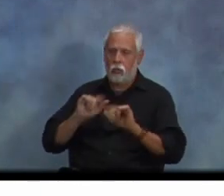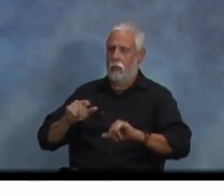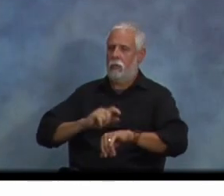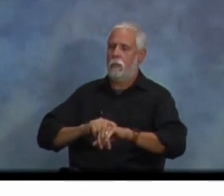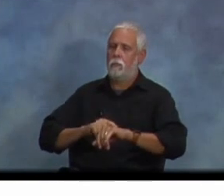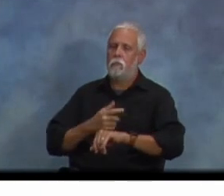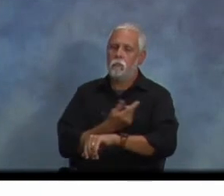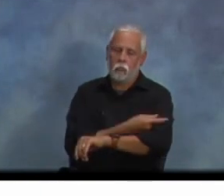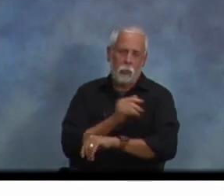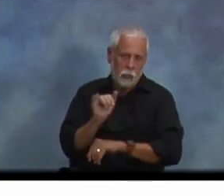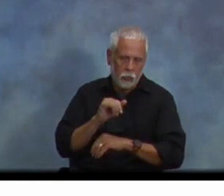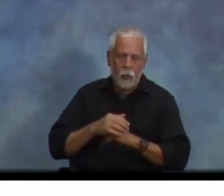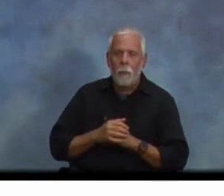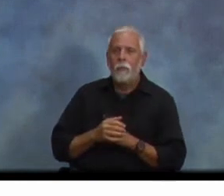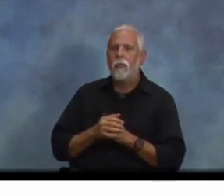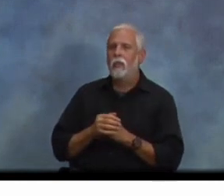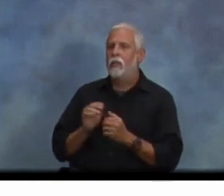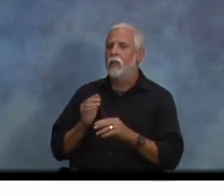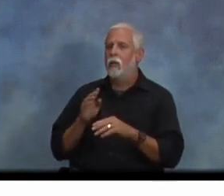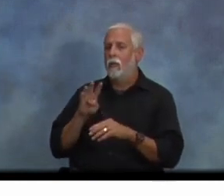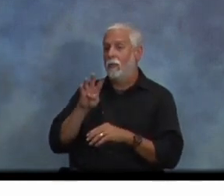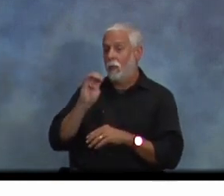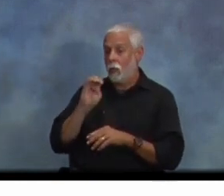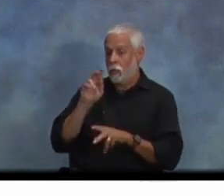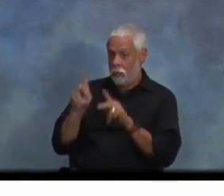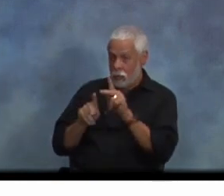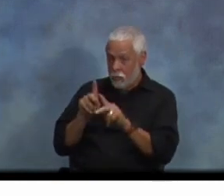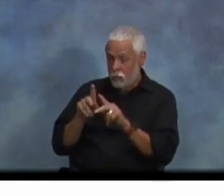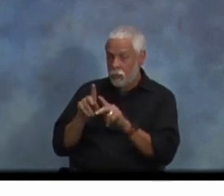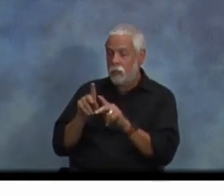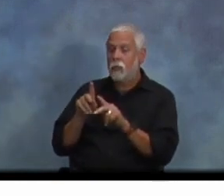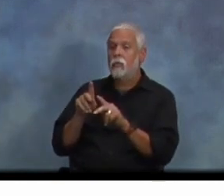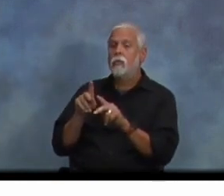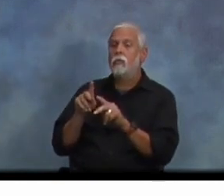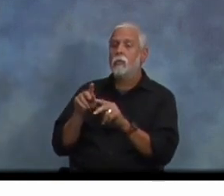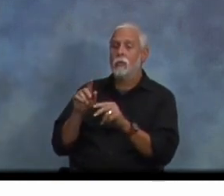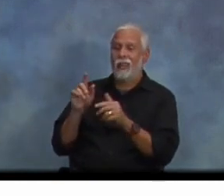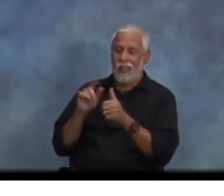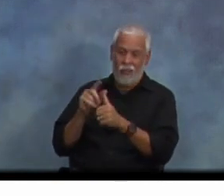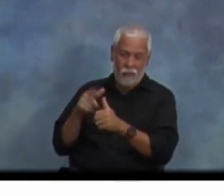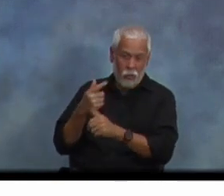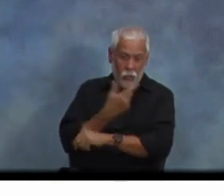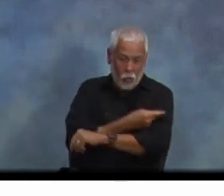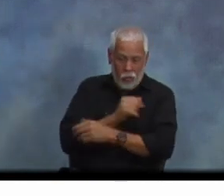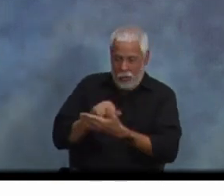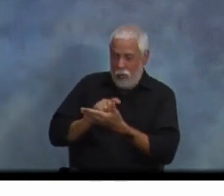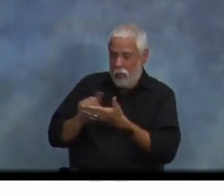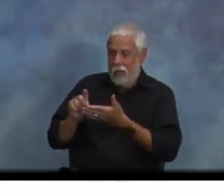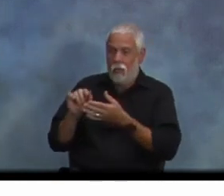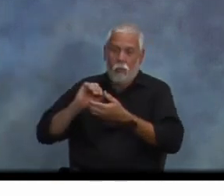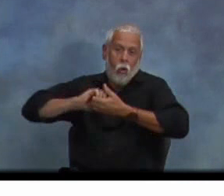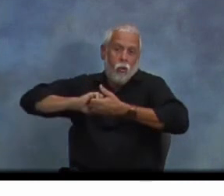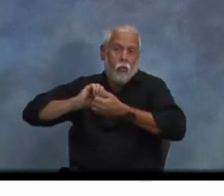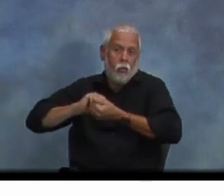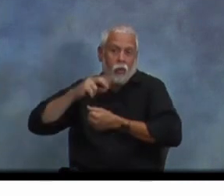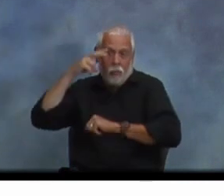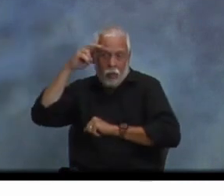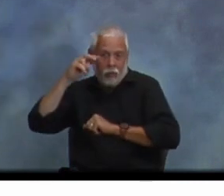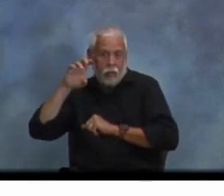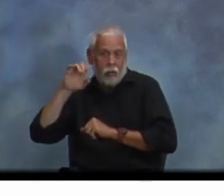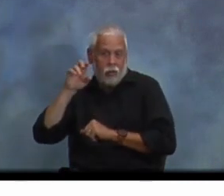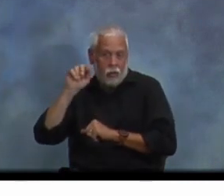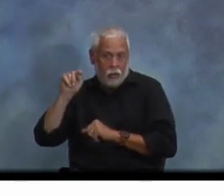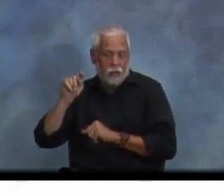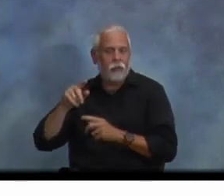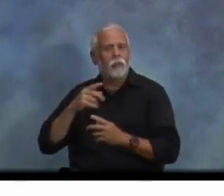they could get it there as well. We reached over 40 individuals for first doses during that week through that partnership. And I just want to have